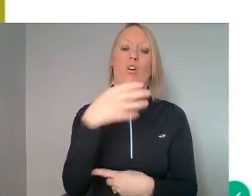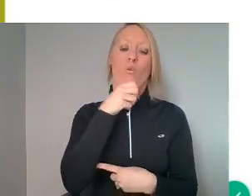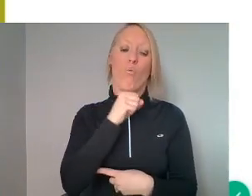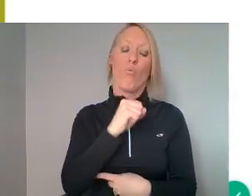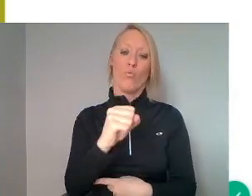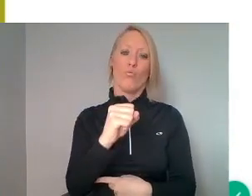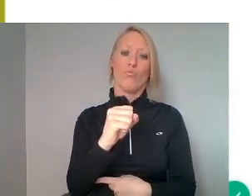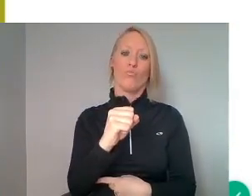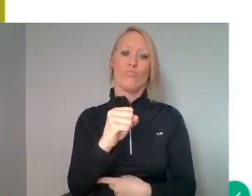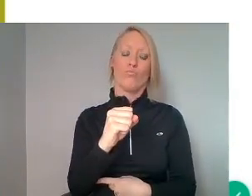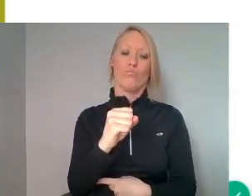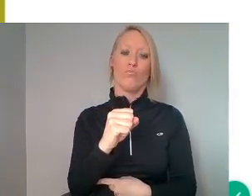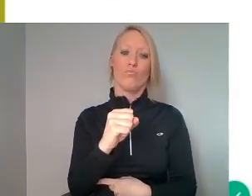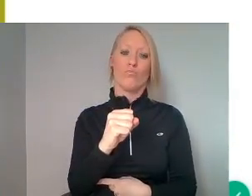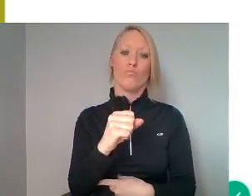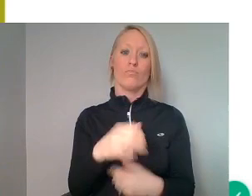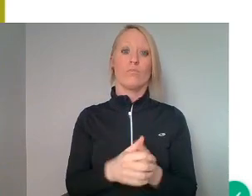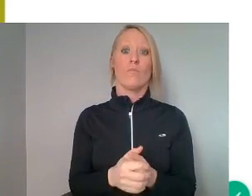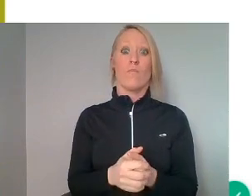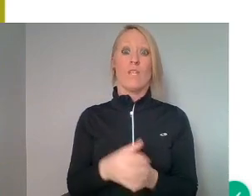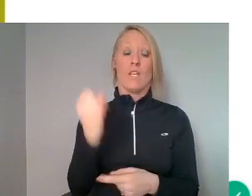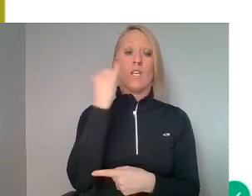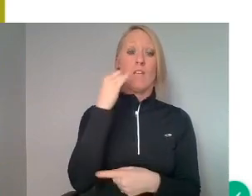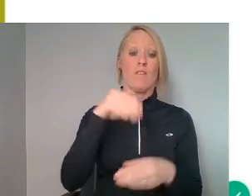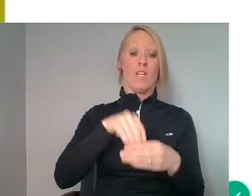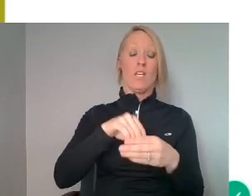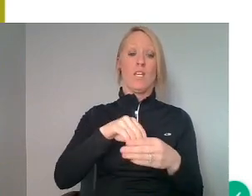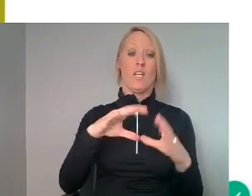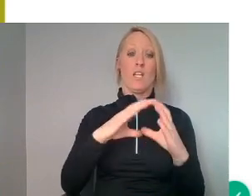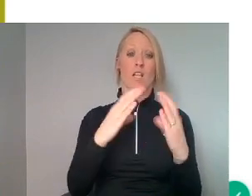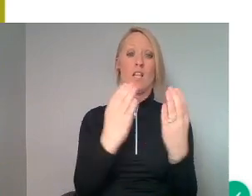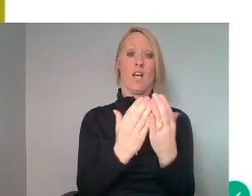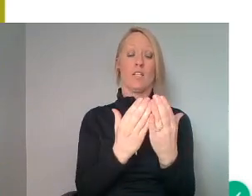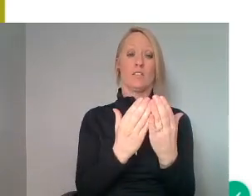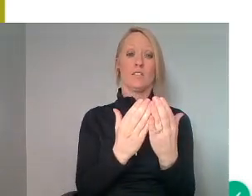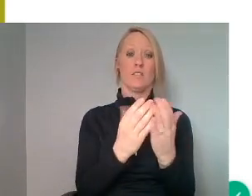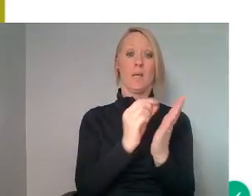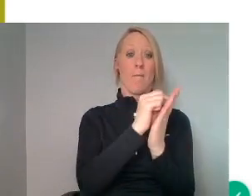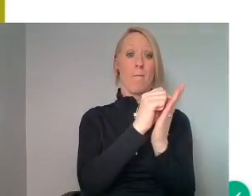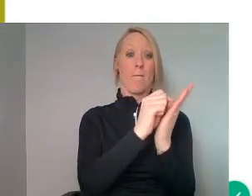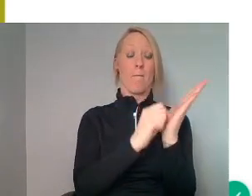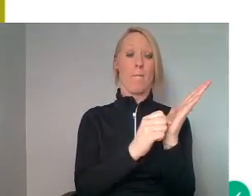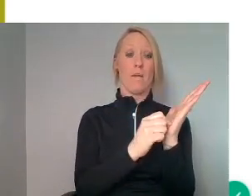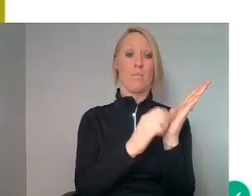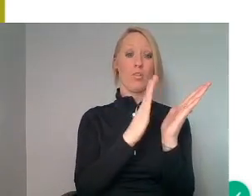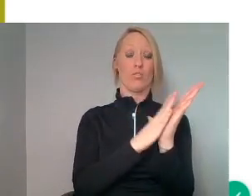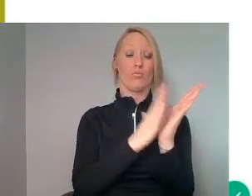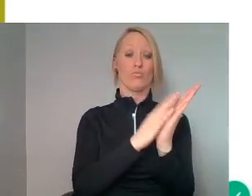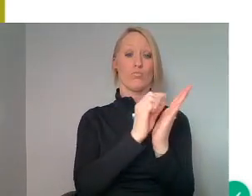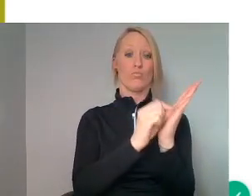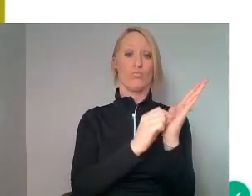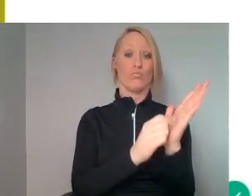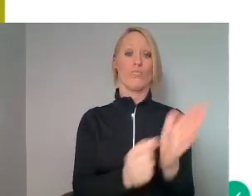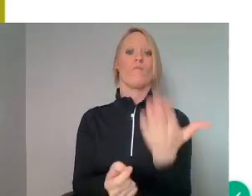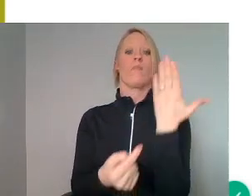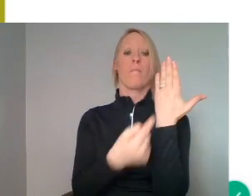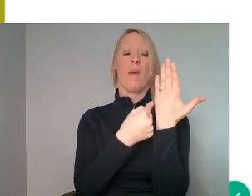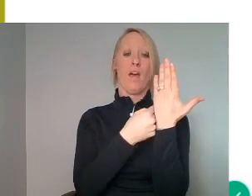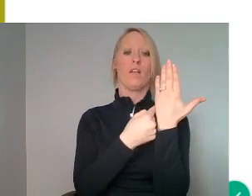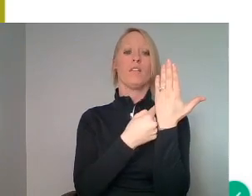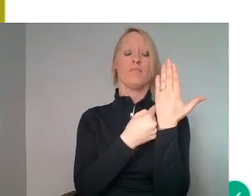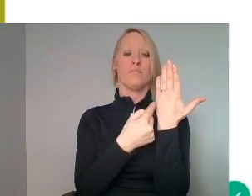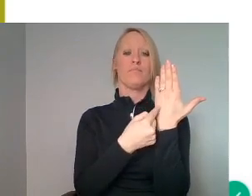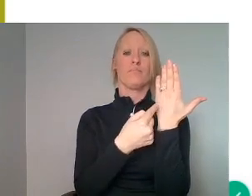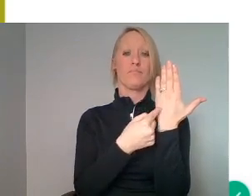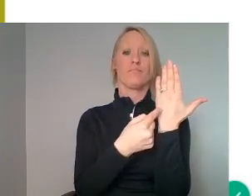So if we were in class, I would ask you to flip to the back of your notes where you would see a little info kind of graphic. It is provided on